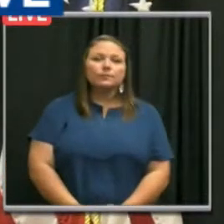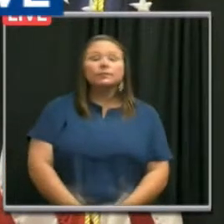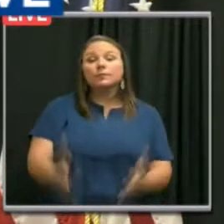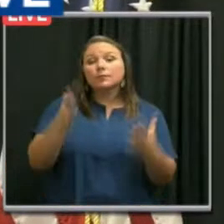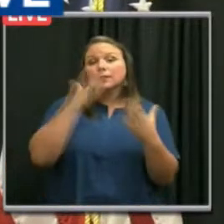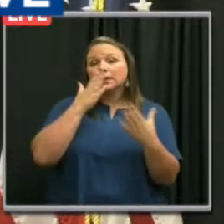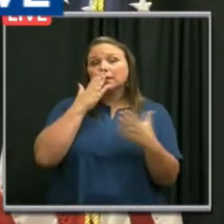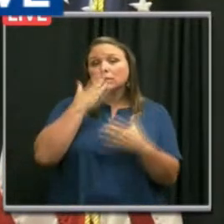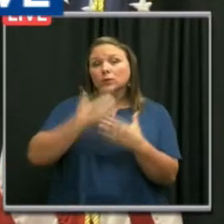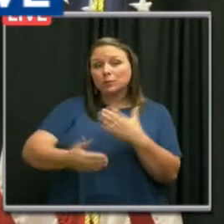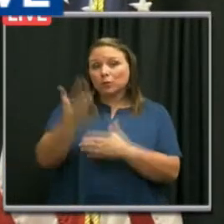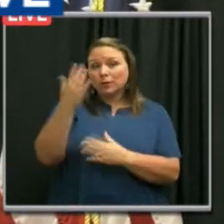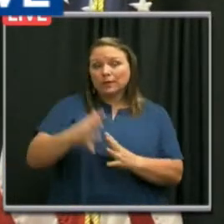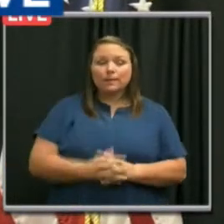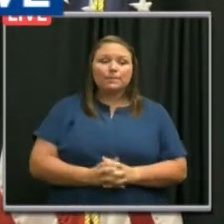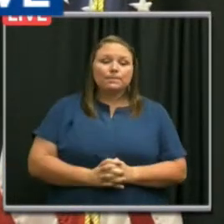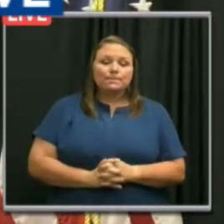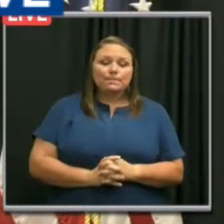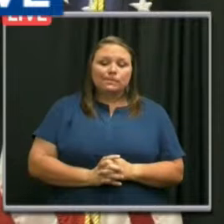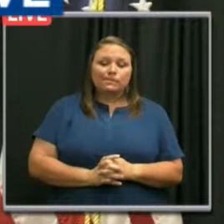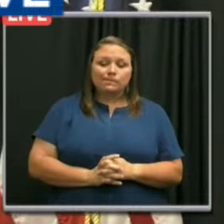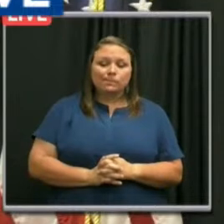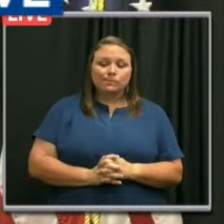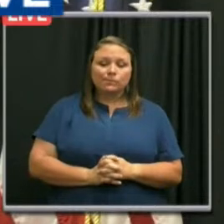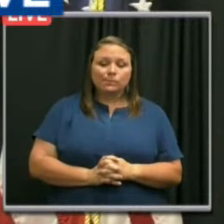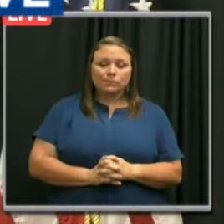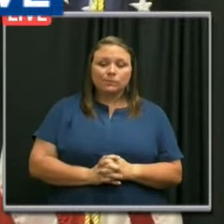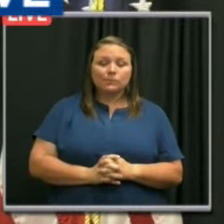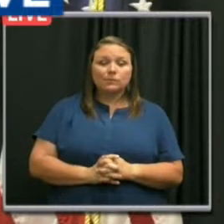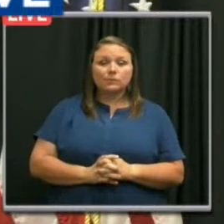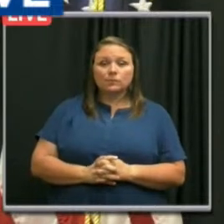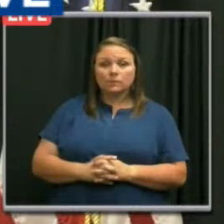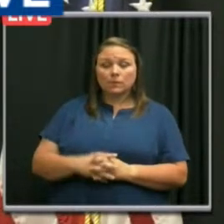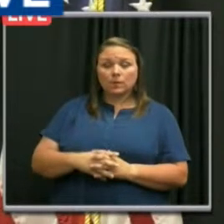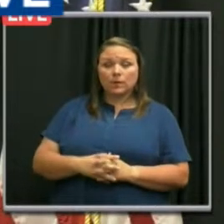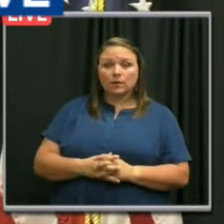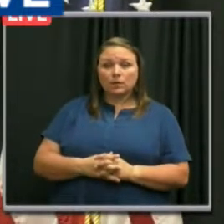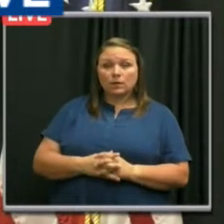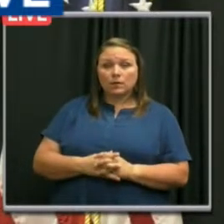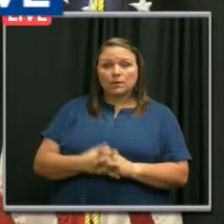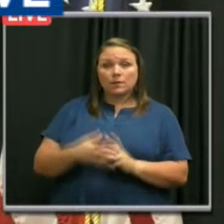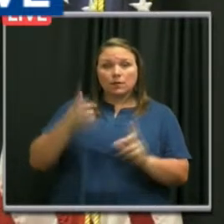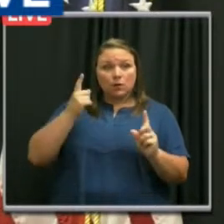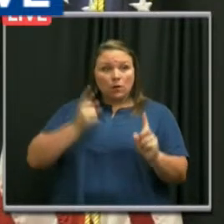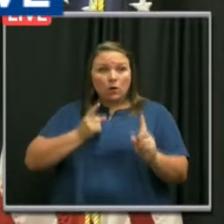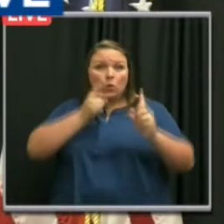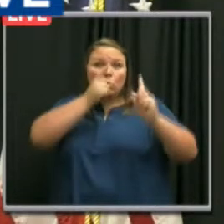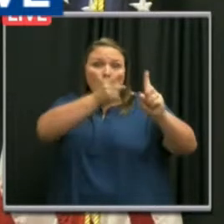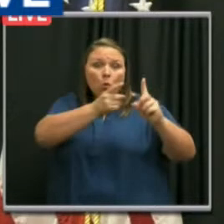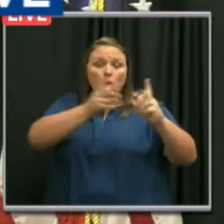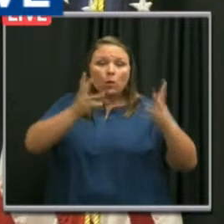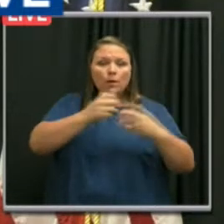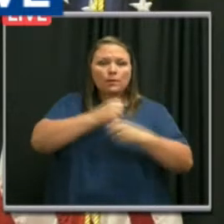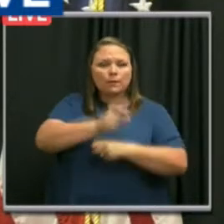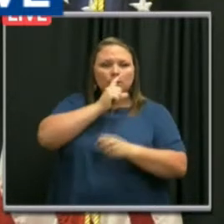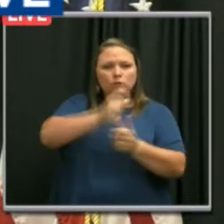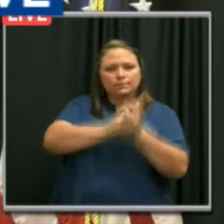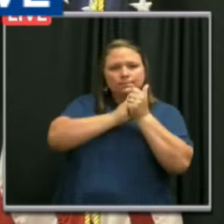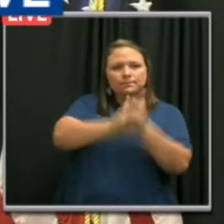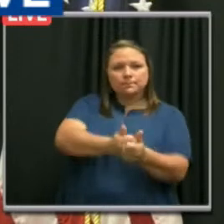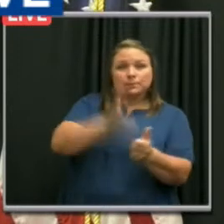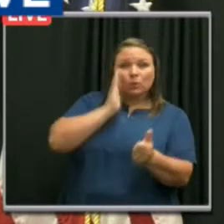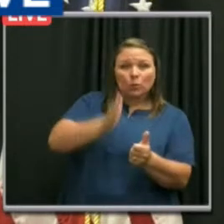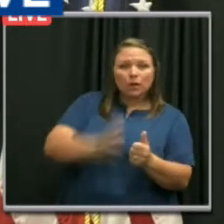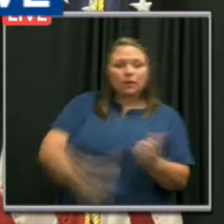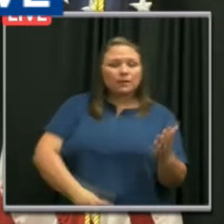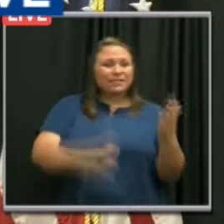Thank you. Good morning. The goal that we have is to assure compliance. Issuing